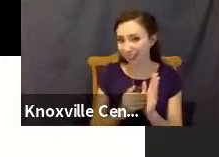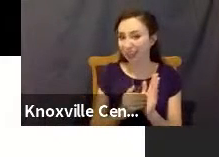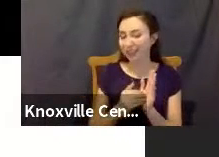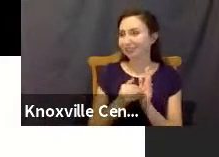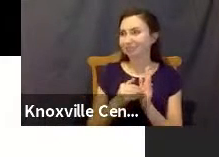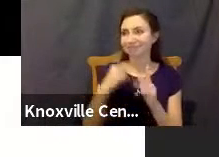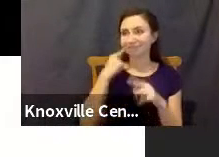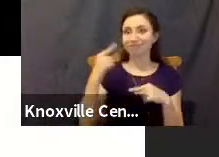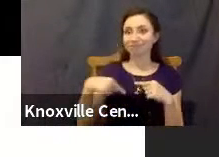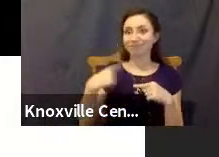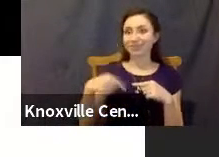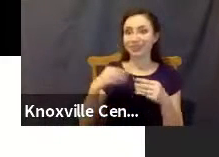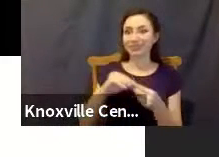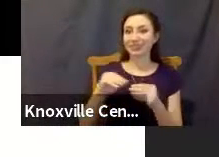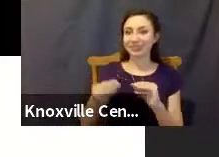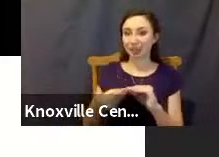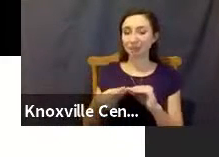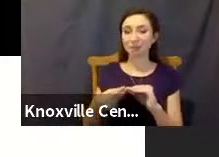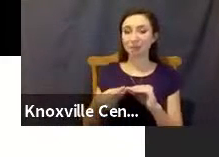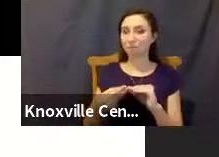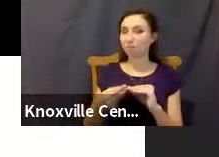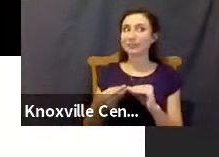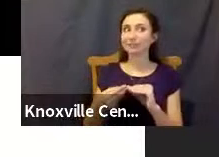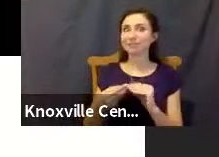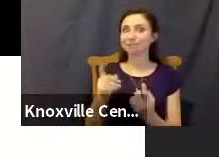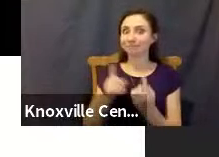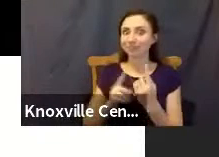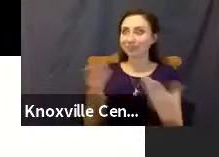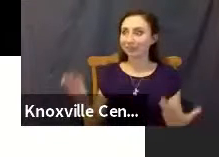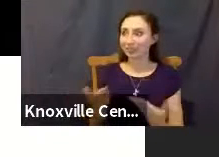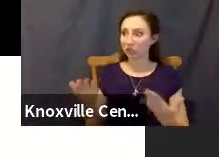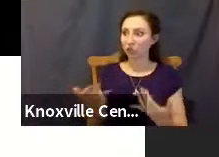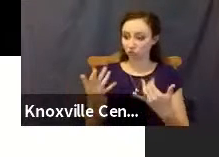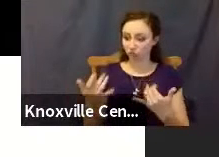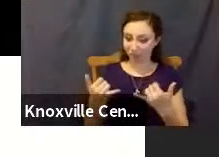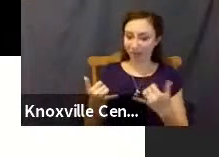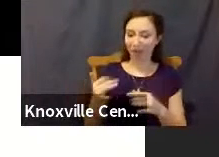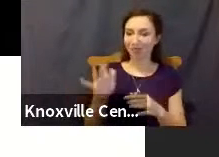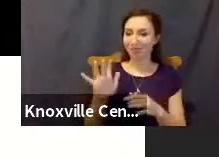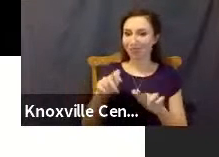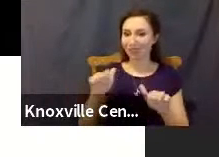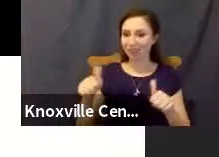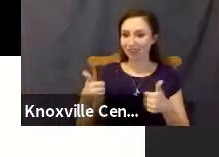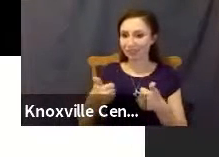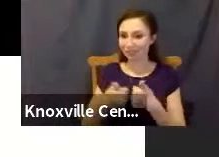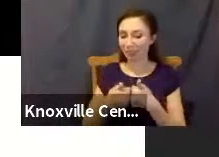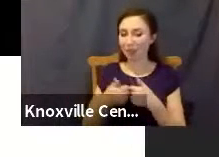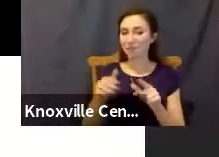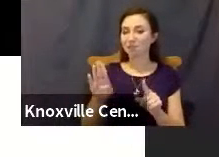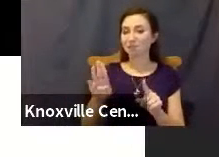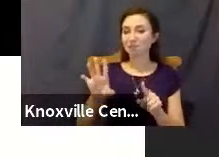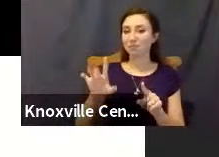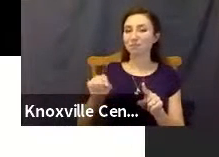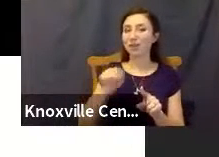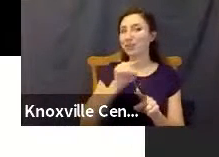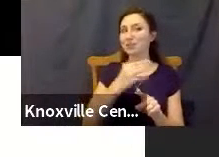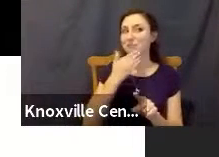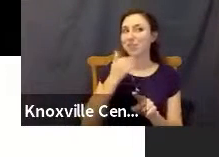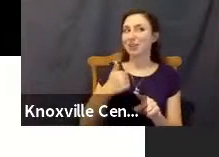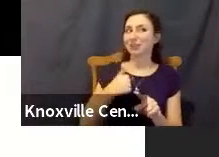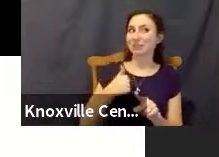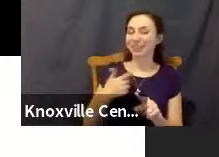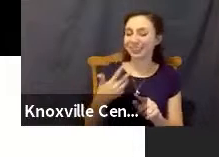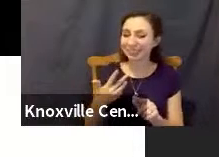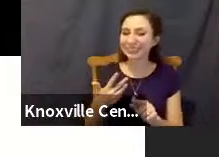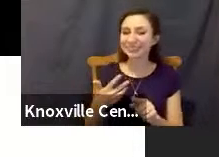processing numbers live and in person is a challenge. Bert's much better at it than I am. No, I understand.